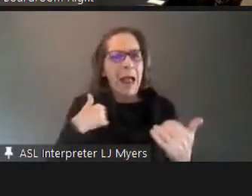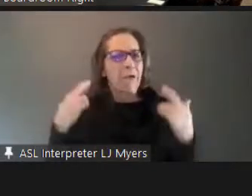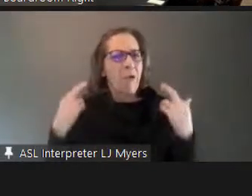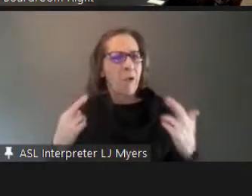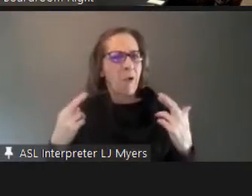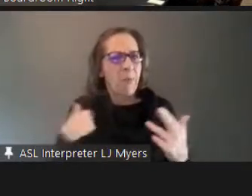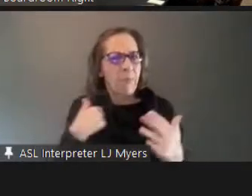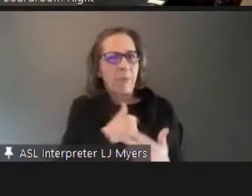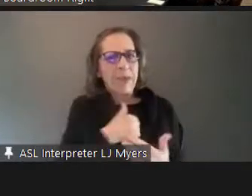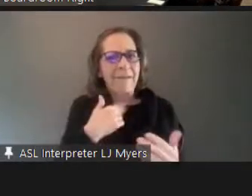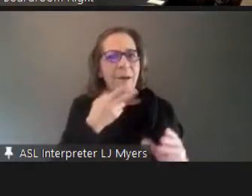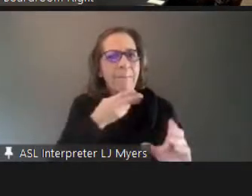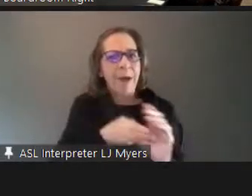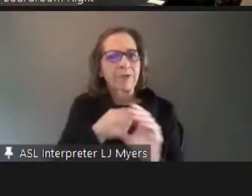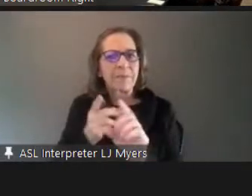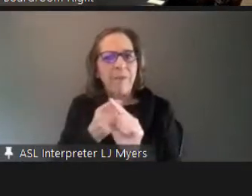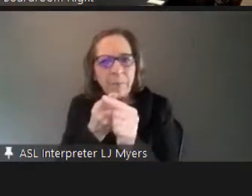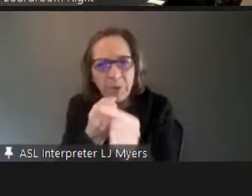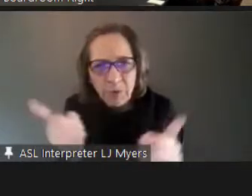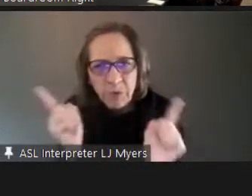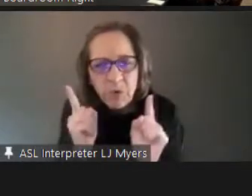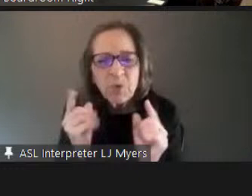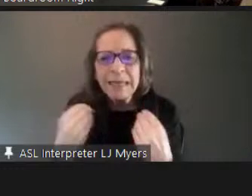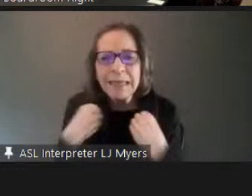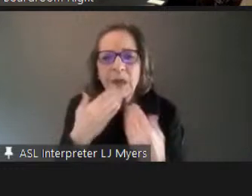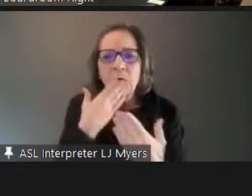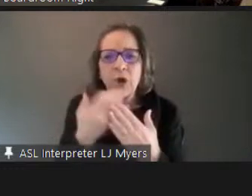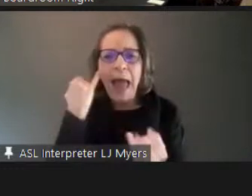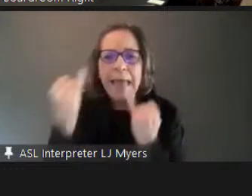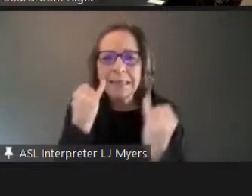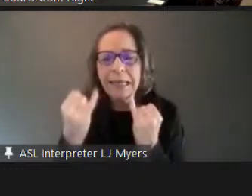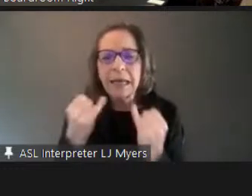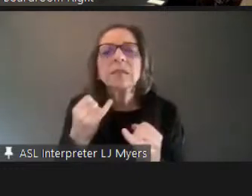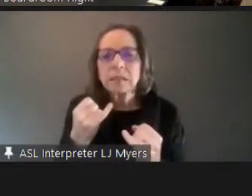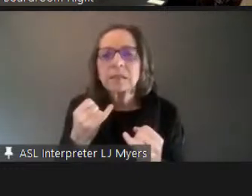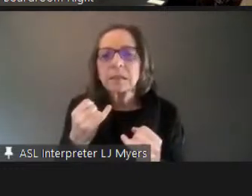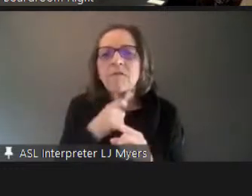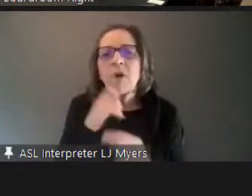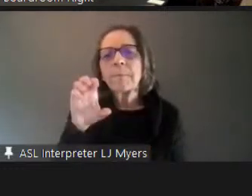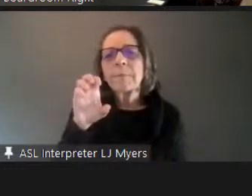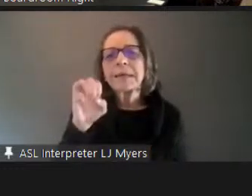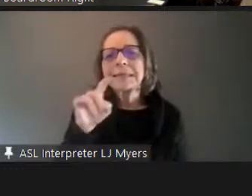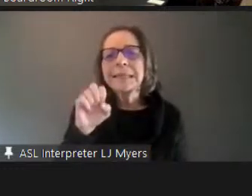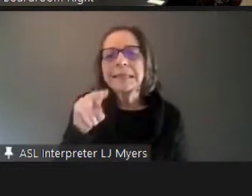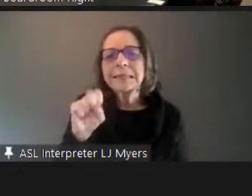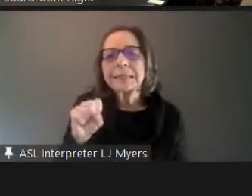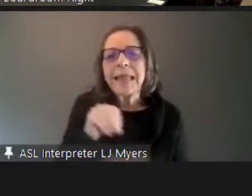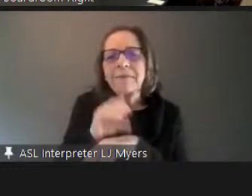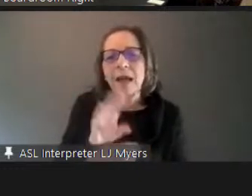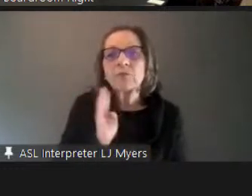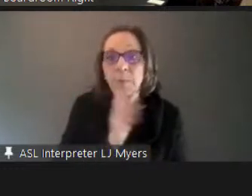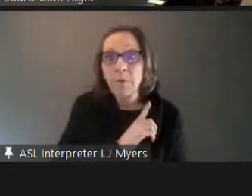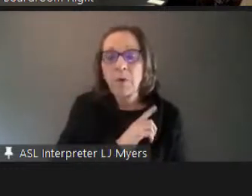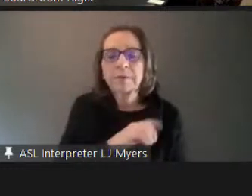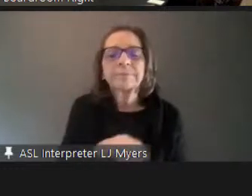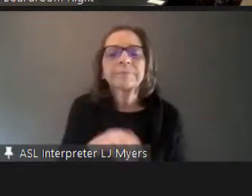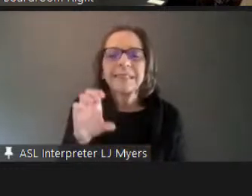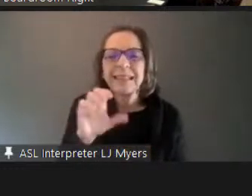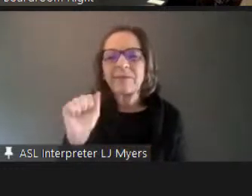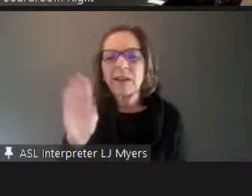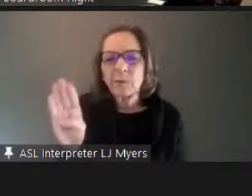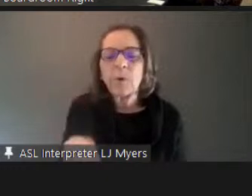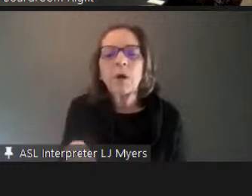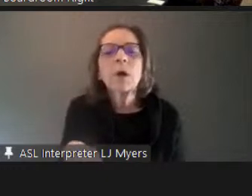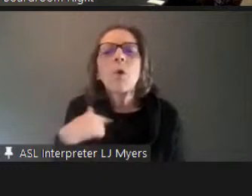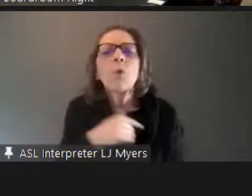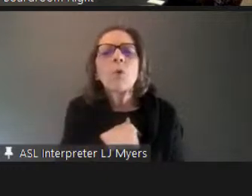have participation from you all and can get some good ideas from the Citizens Advisory Board. So for the problem statements, we